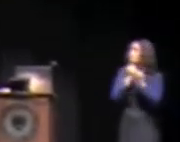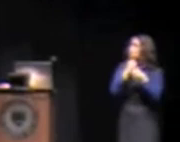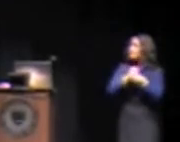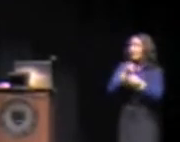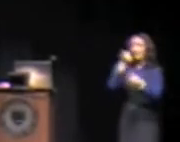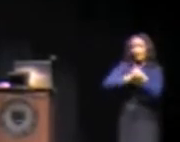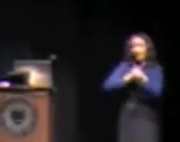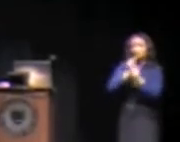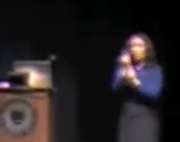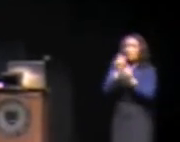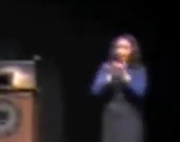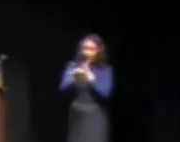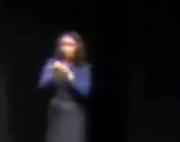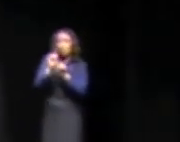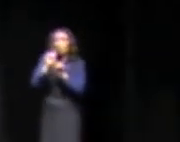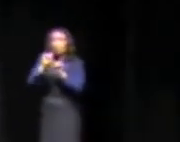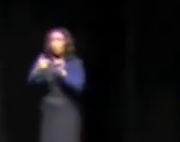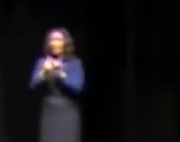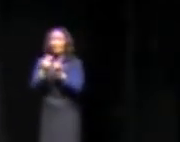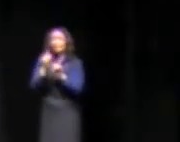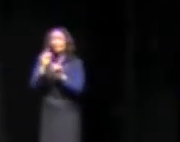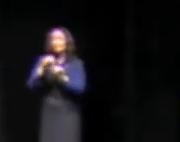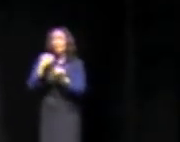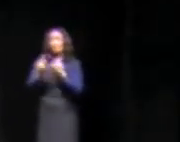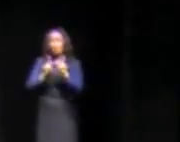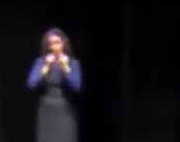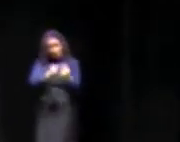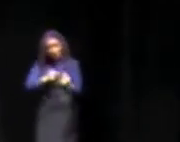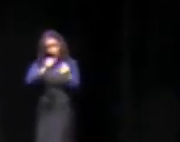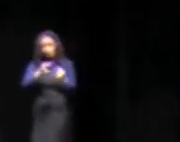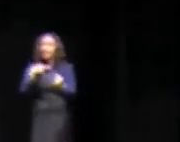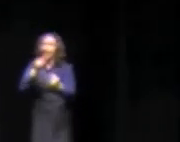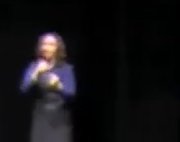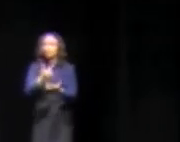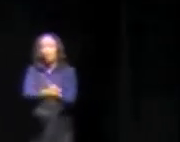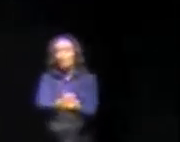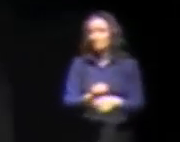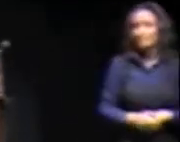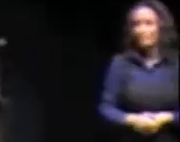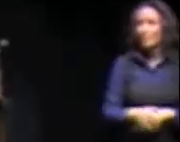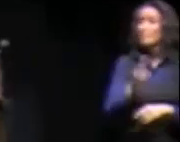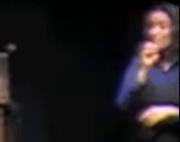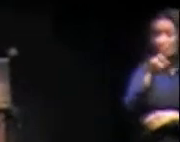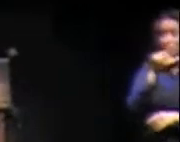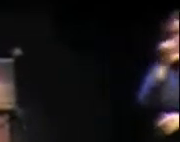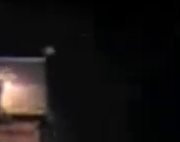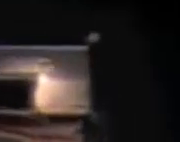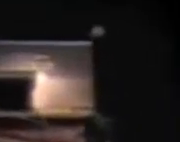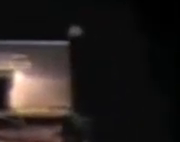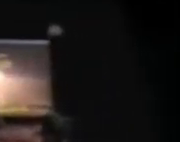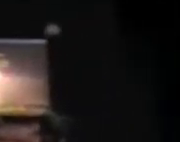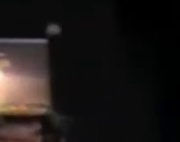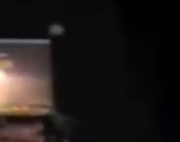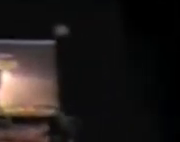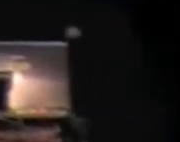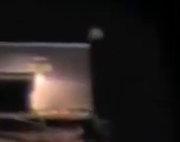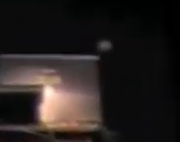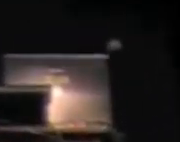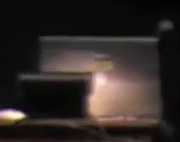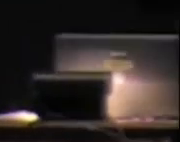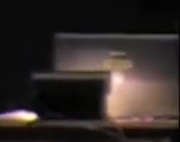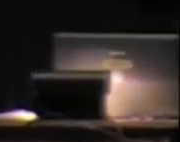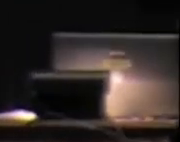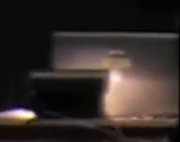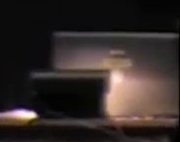count. And when young people are down, we have to help them up. Mr. Lyles knew I was at the lowest of my lowest moments. He always addressed me as